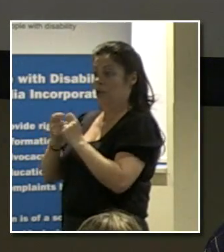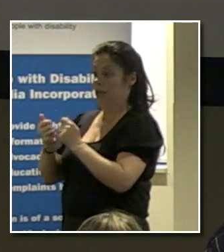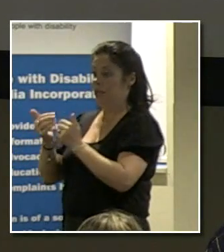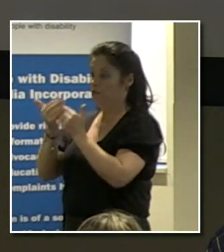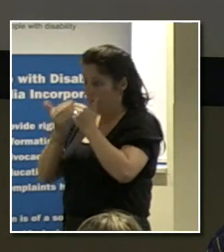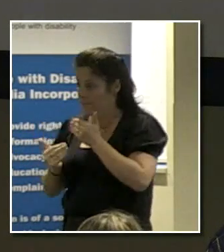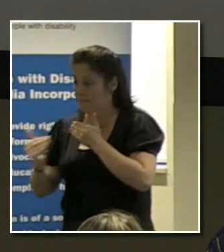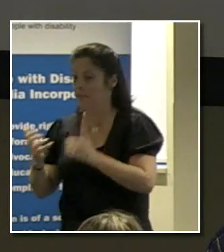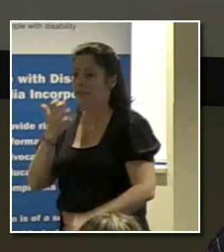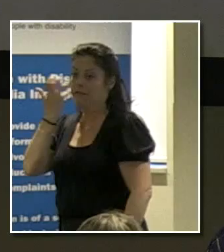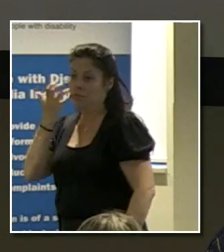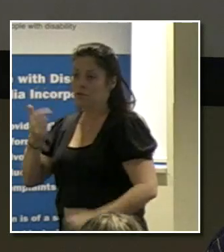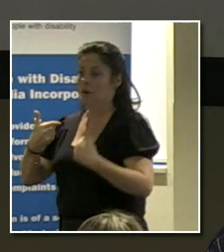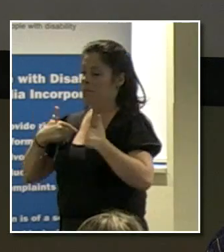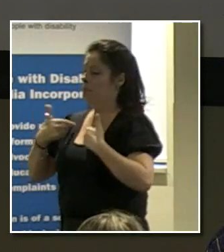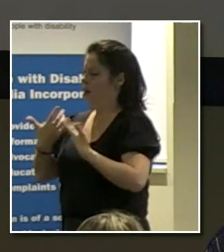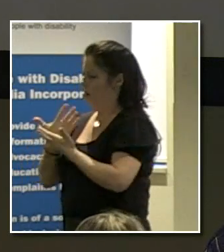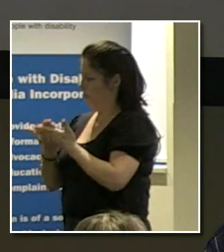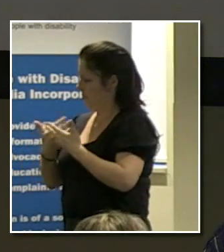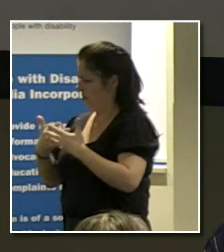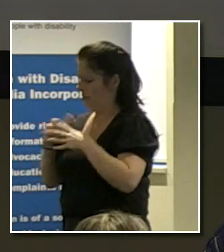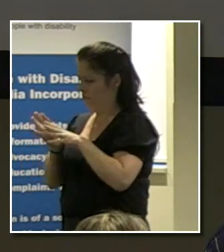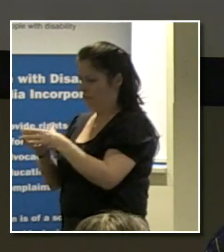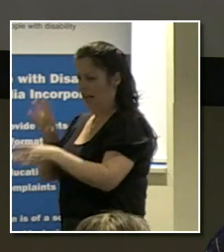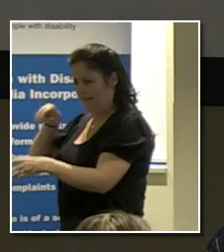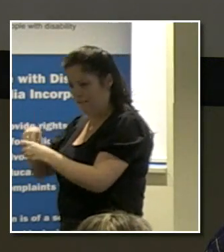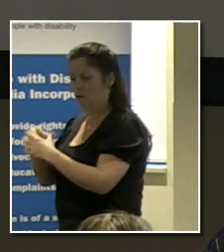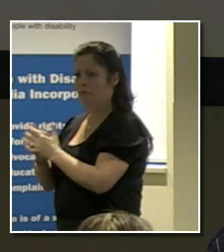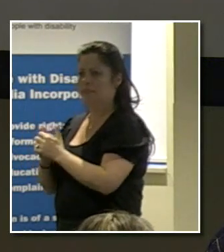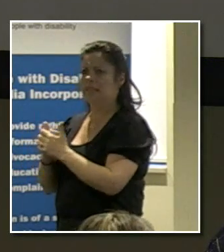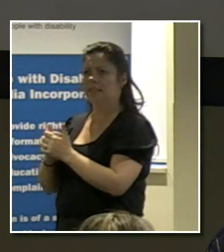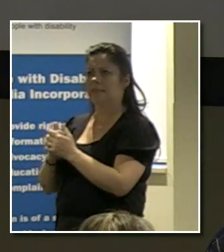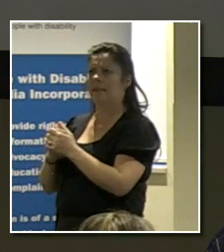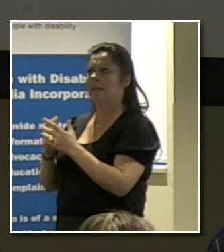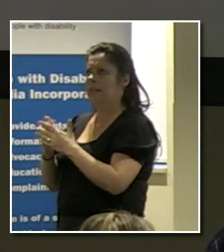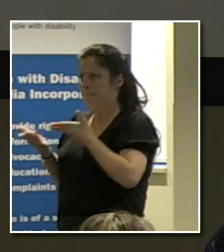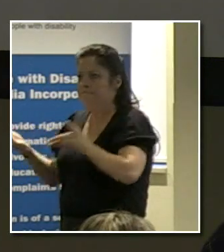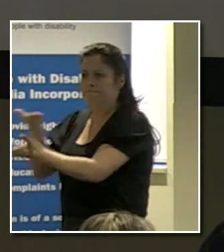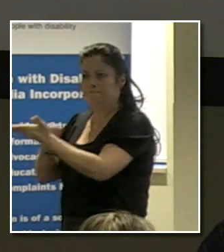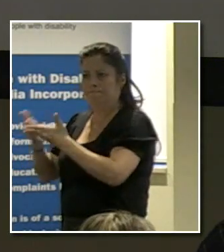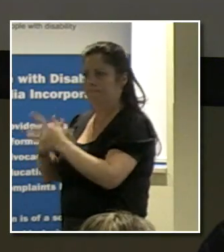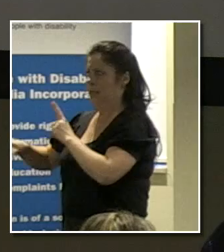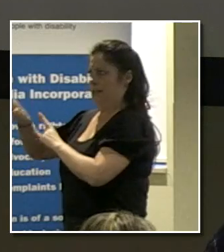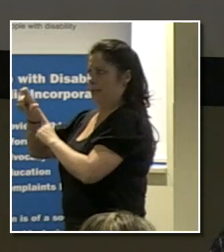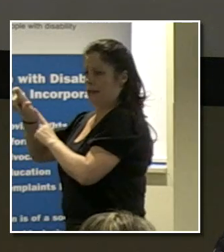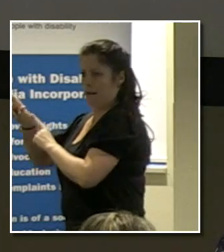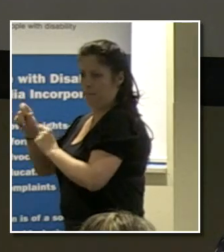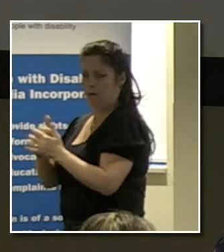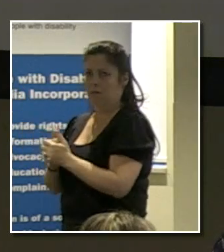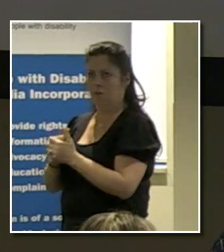Canberra on policy responses on the 7th of September. A key focus of that was